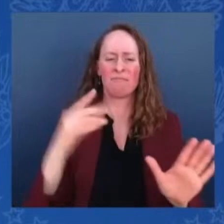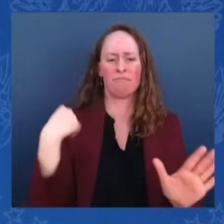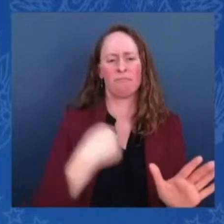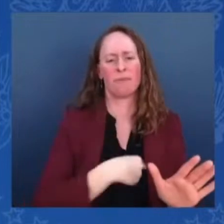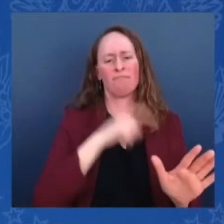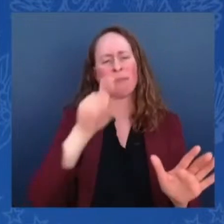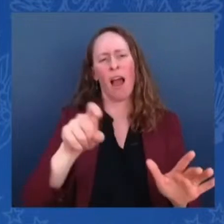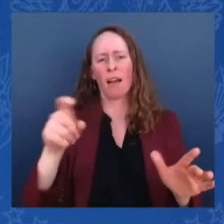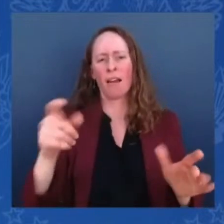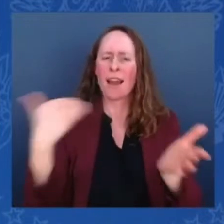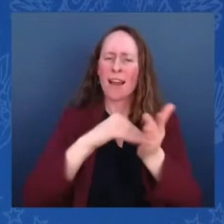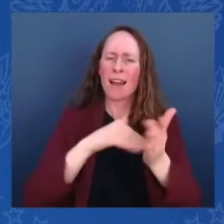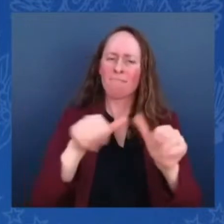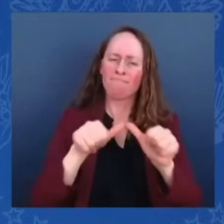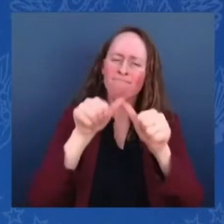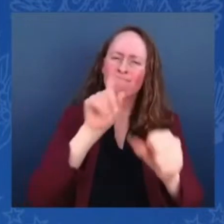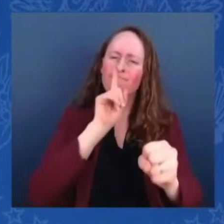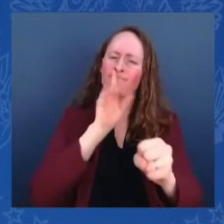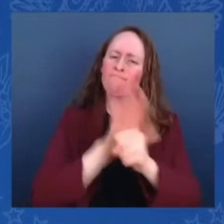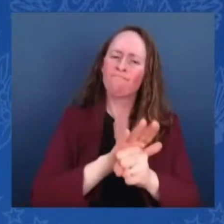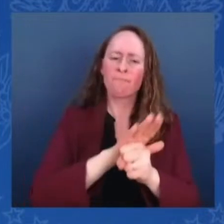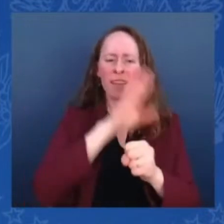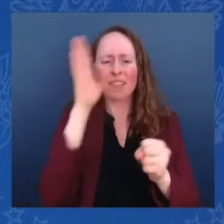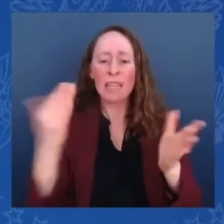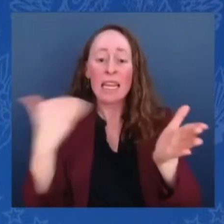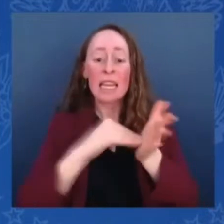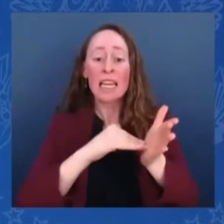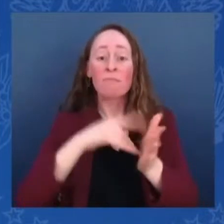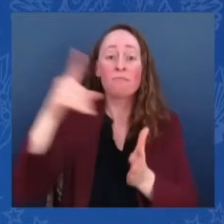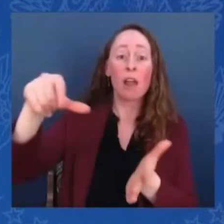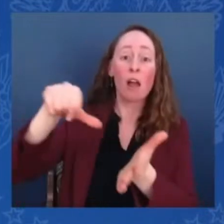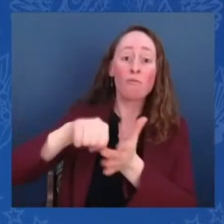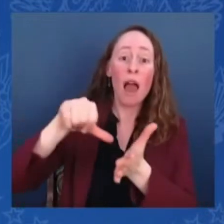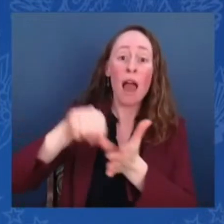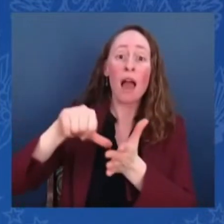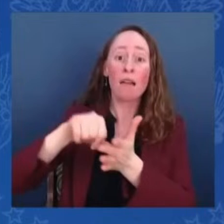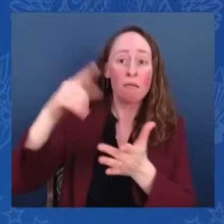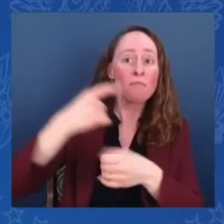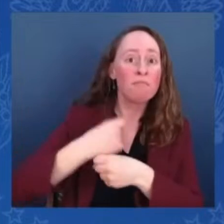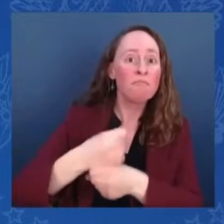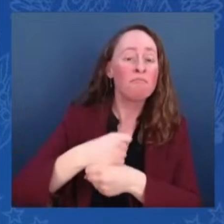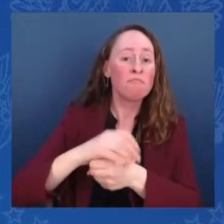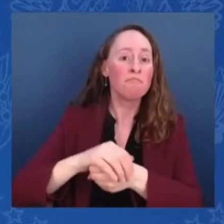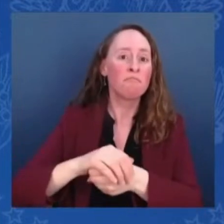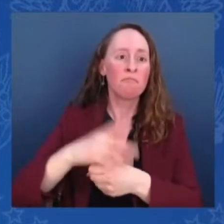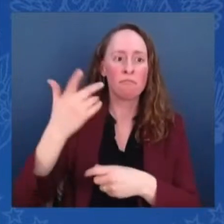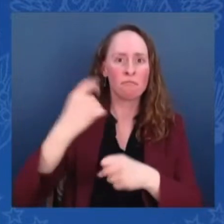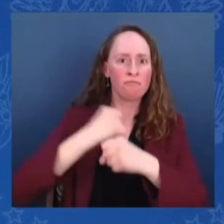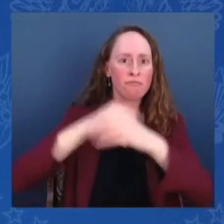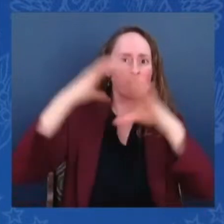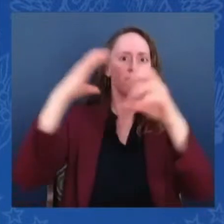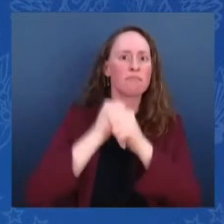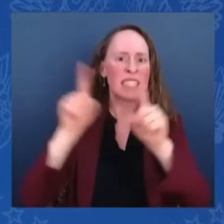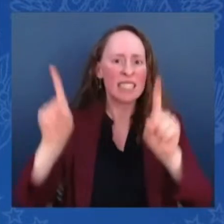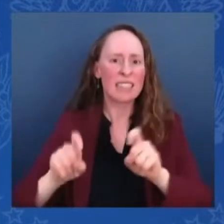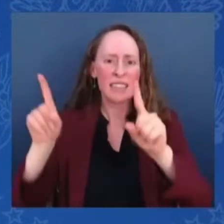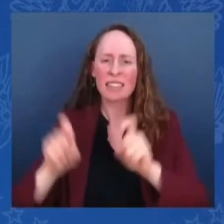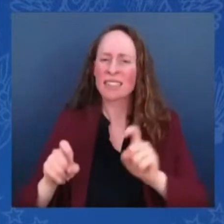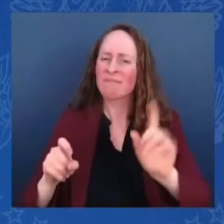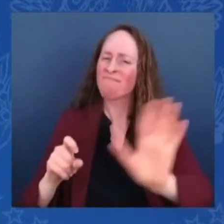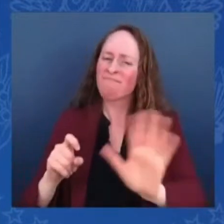allow Iran to acquire a nuclear weapon. And on the war between Israel and Hamas, we're on the